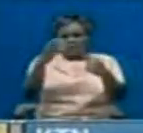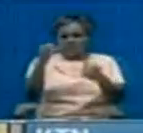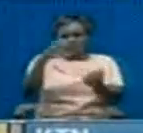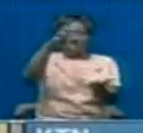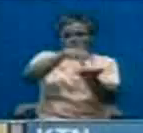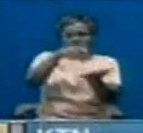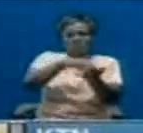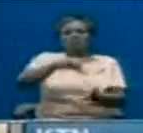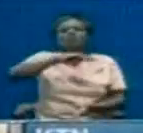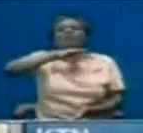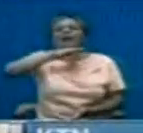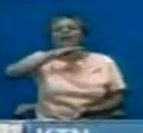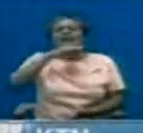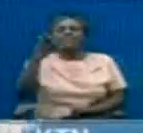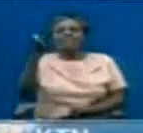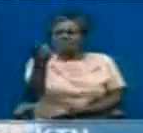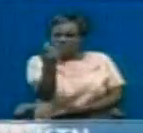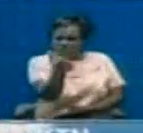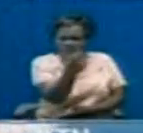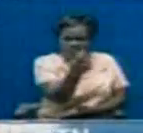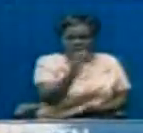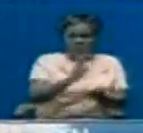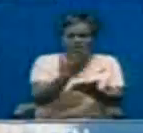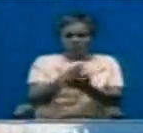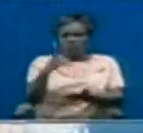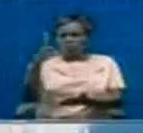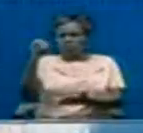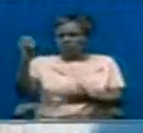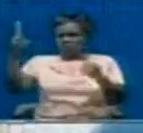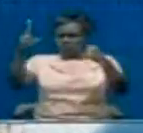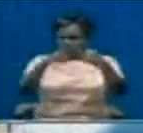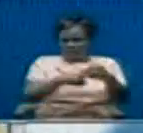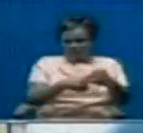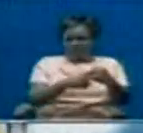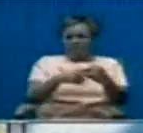cases in Uganda, and there have been quite a few of those between 2007 and